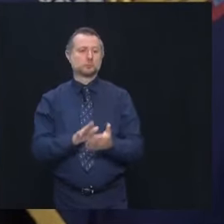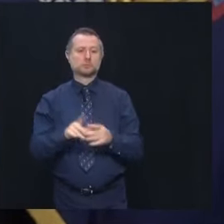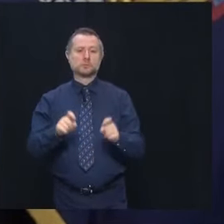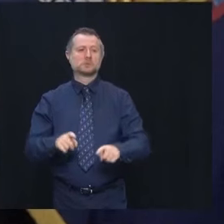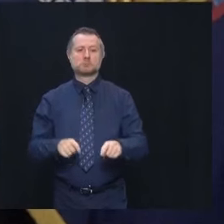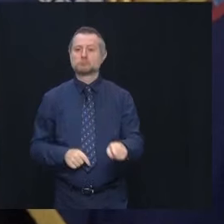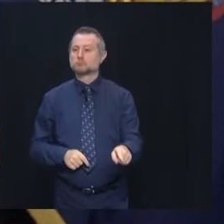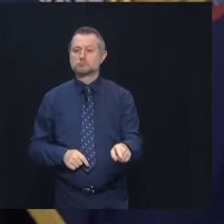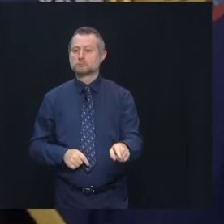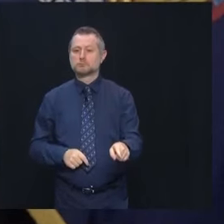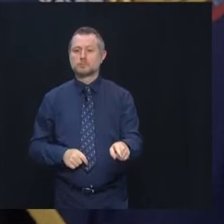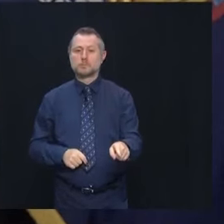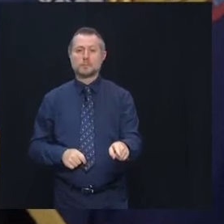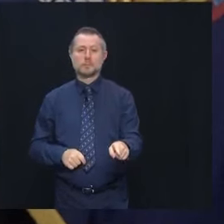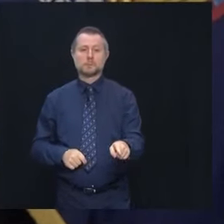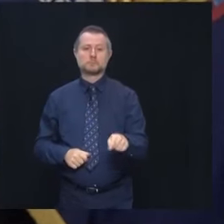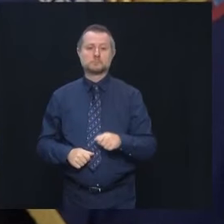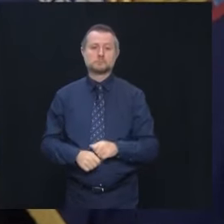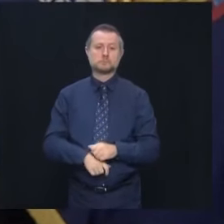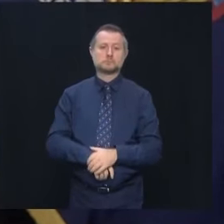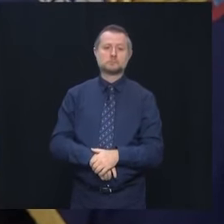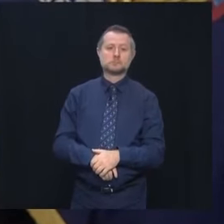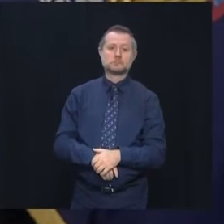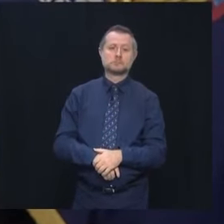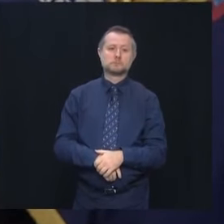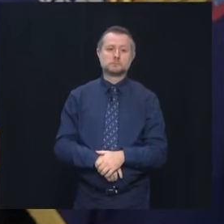Test that school.